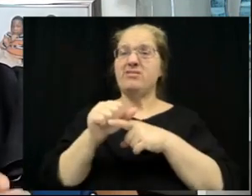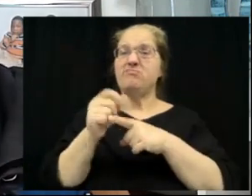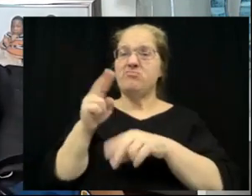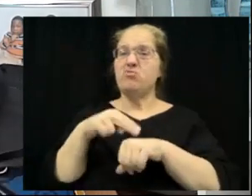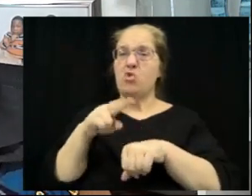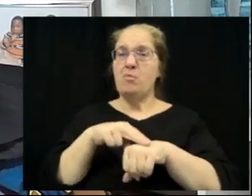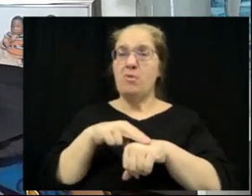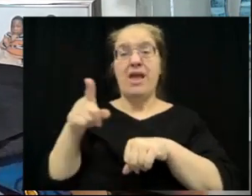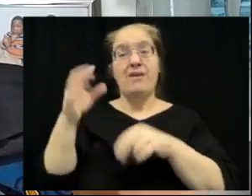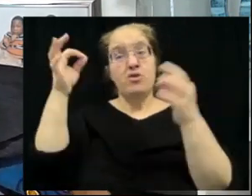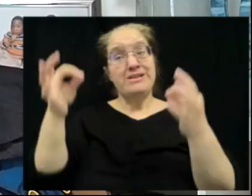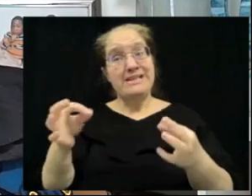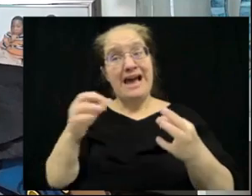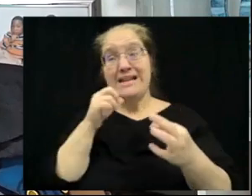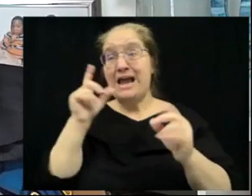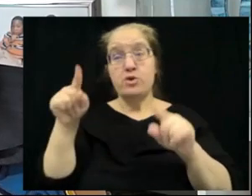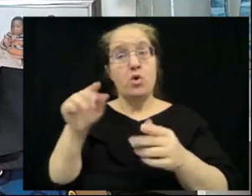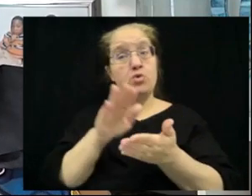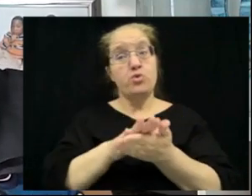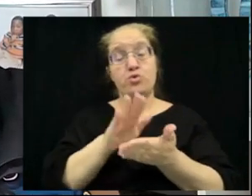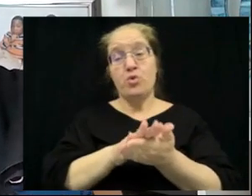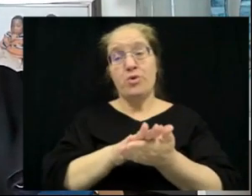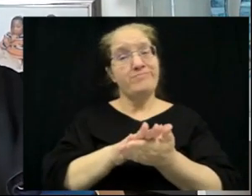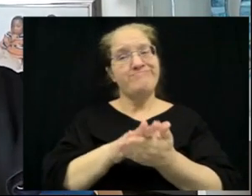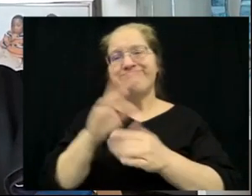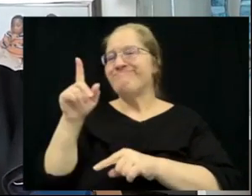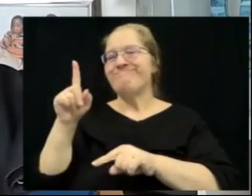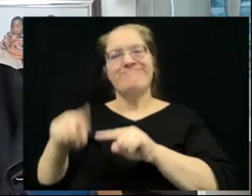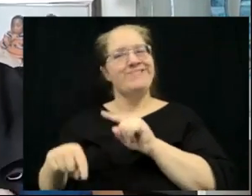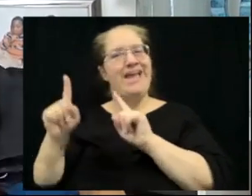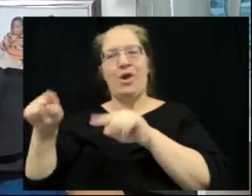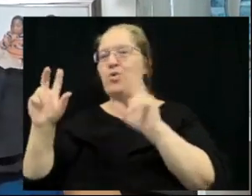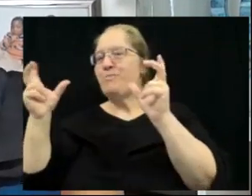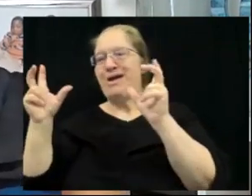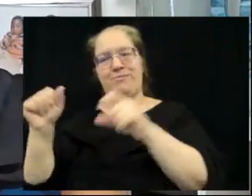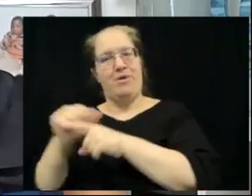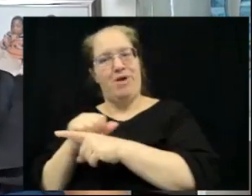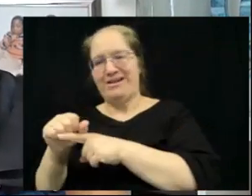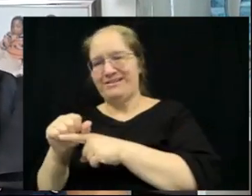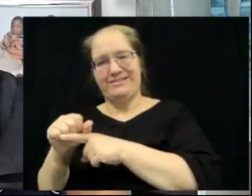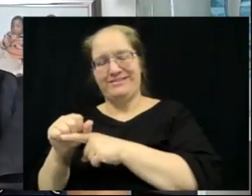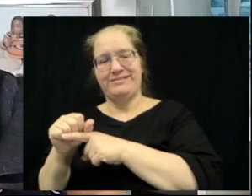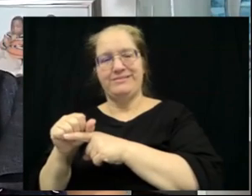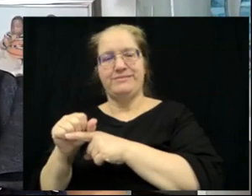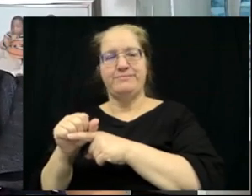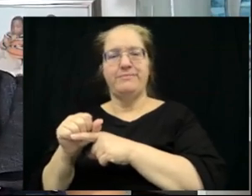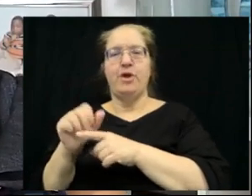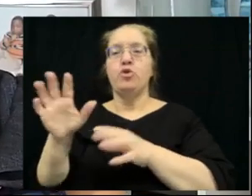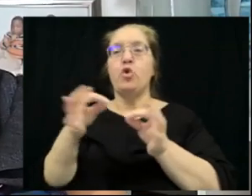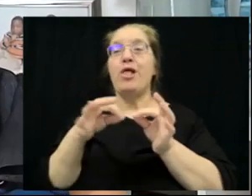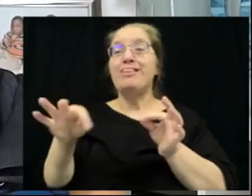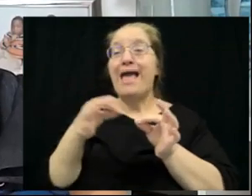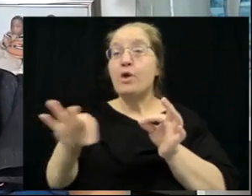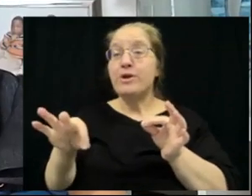school, then we will have to make sure that you do not attend basketball practice. So our language is very